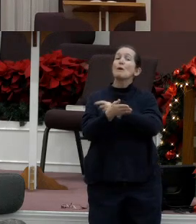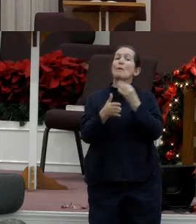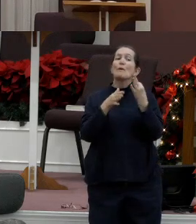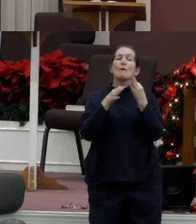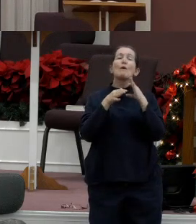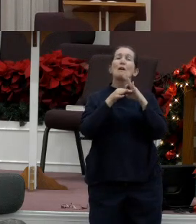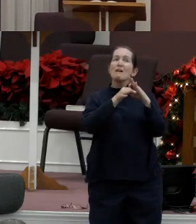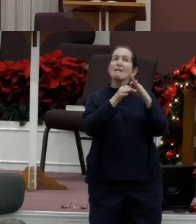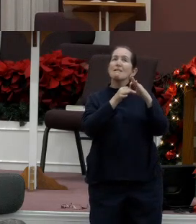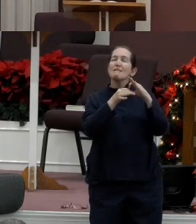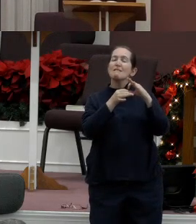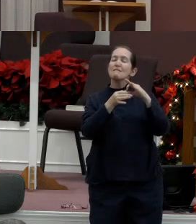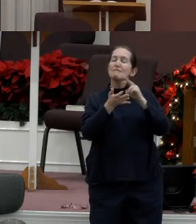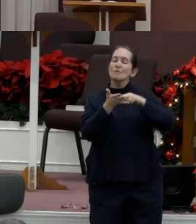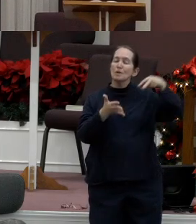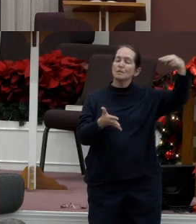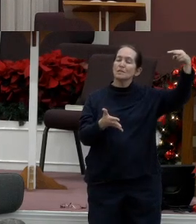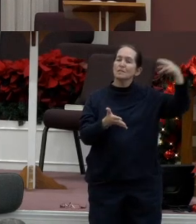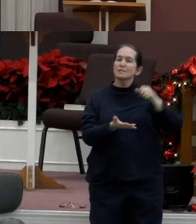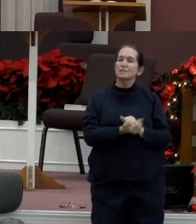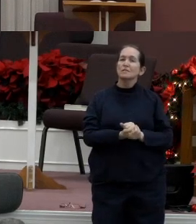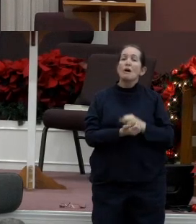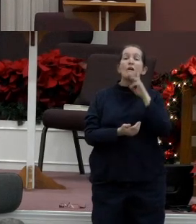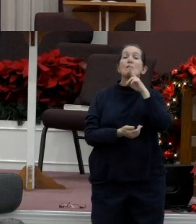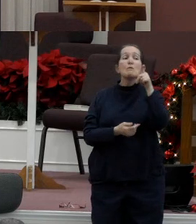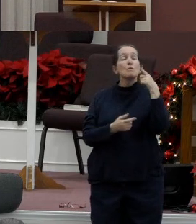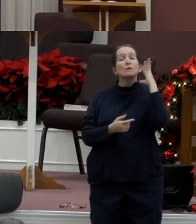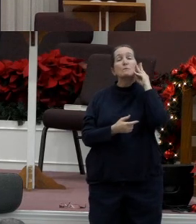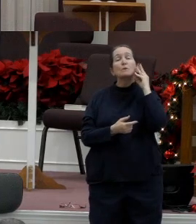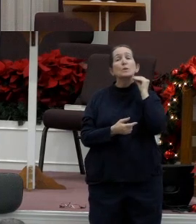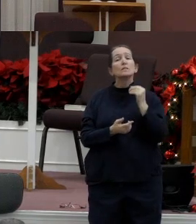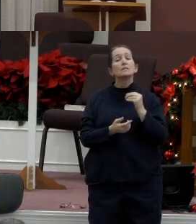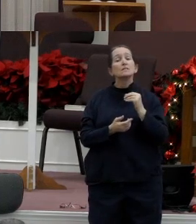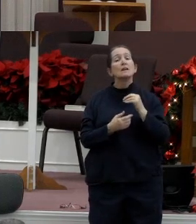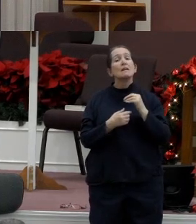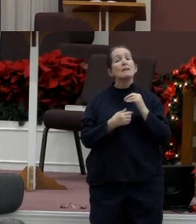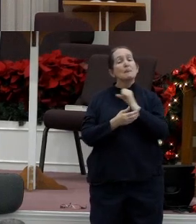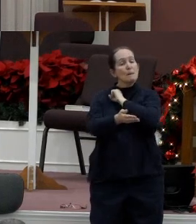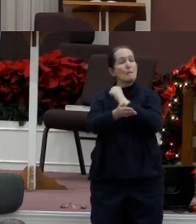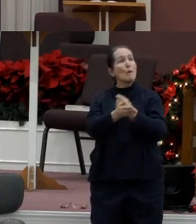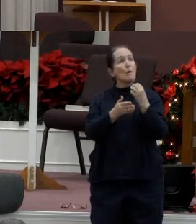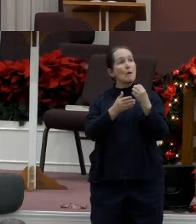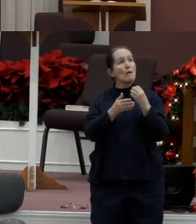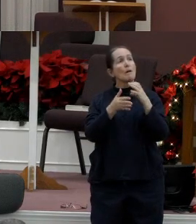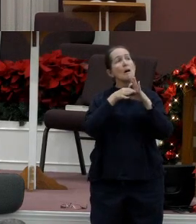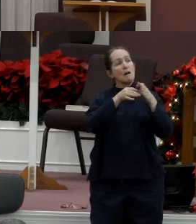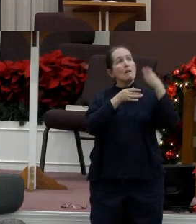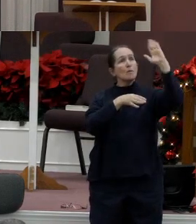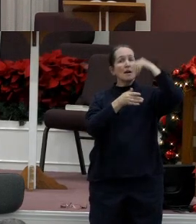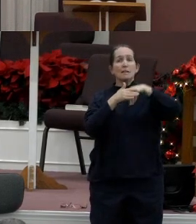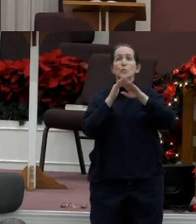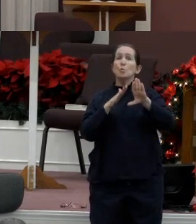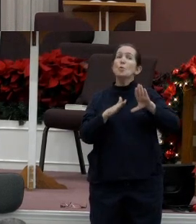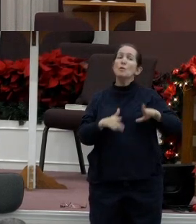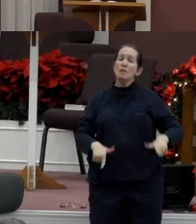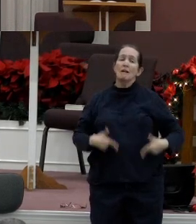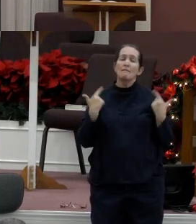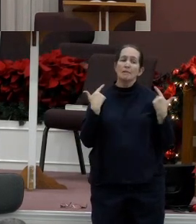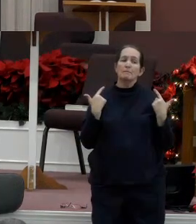the resurrection. Are you experiencing the power of God in your life?